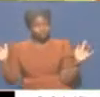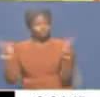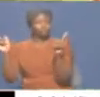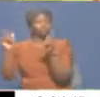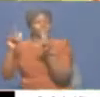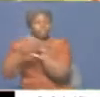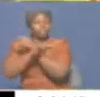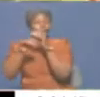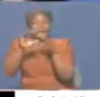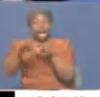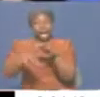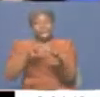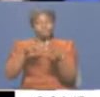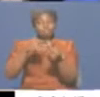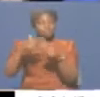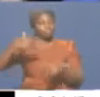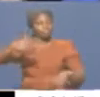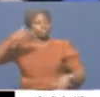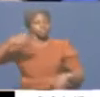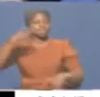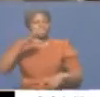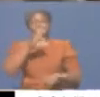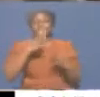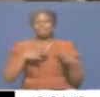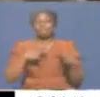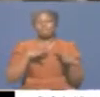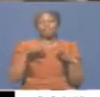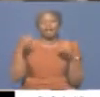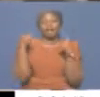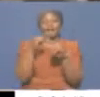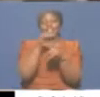Conservancy shot dead the three and injured another resident.